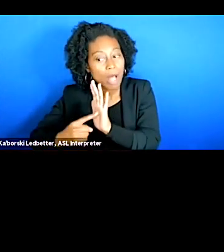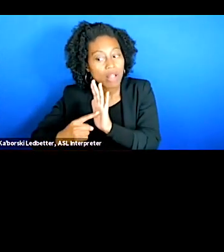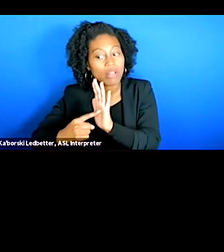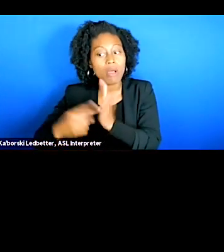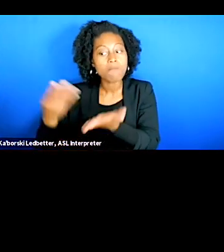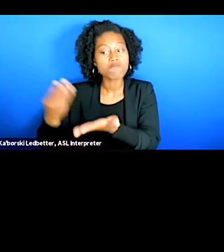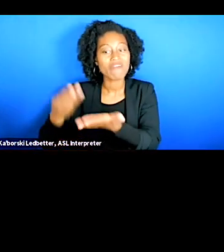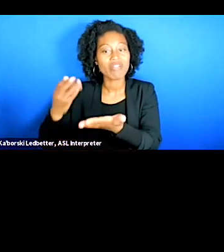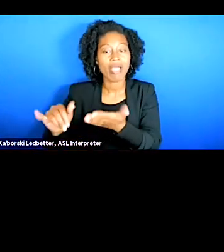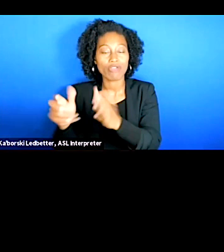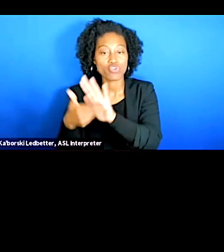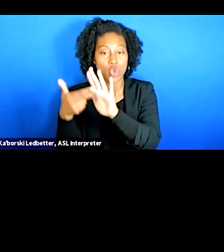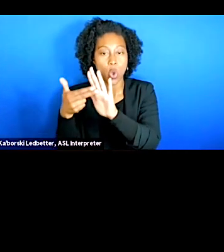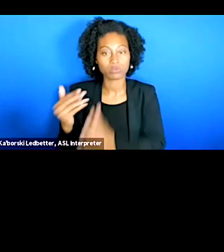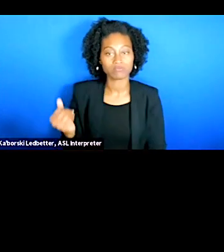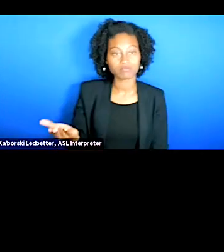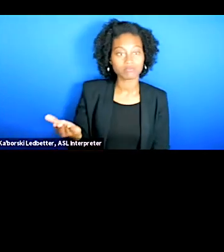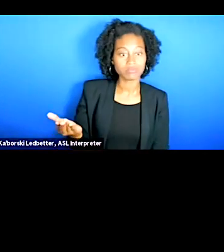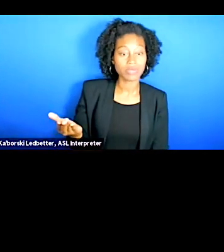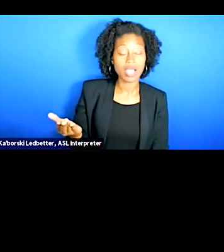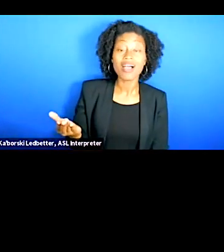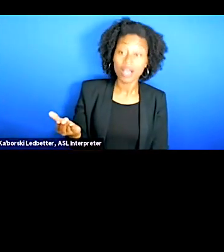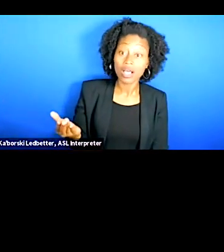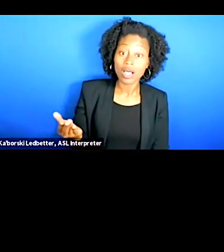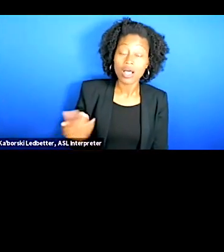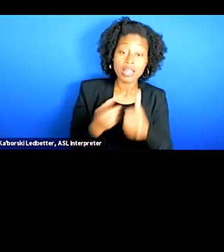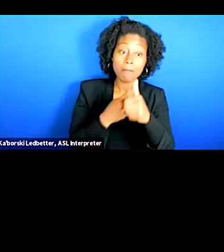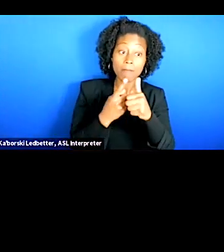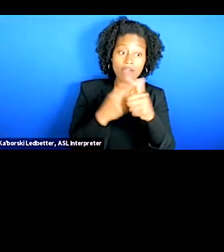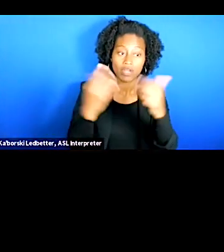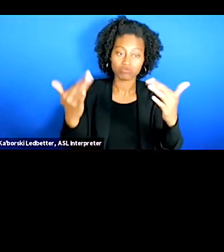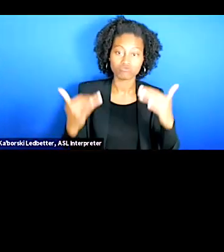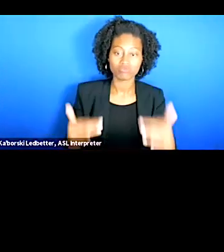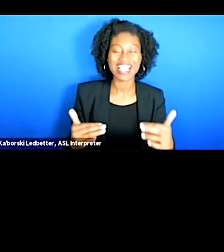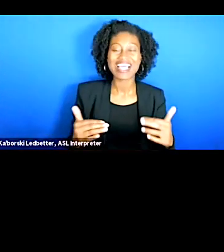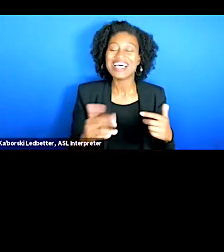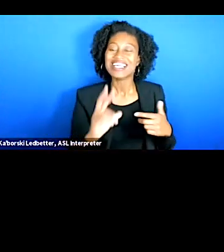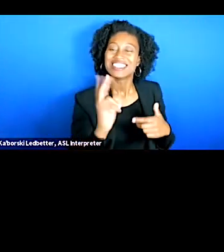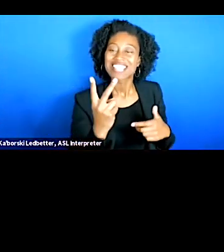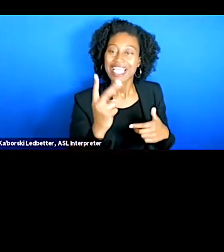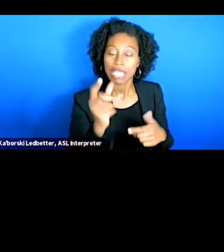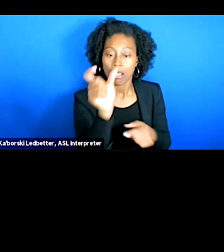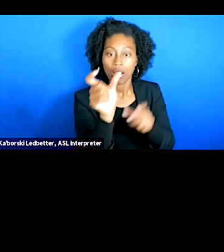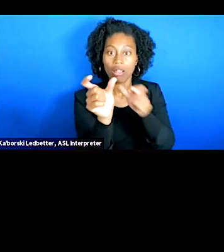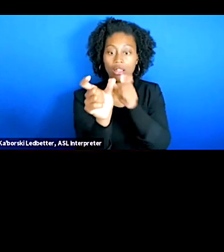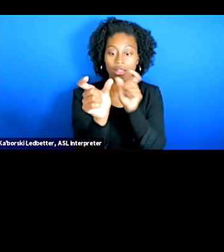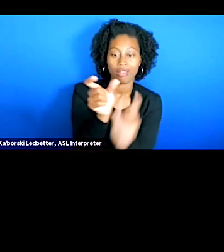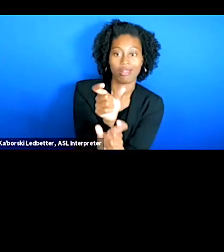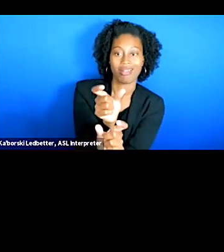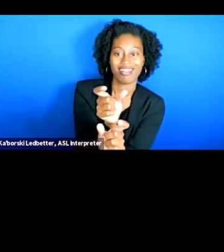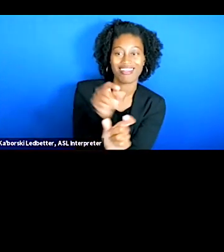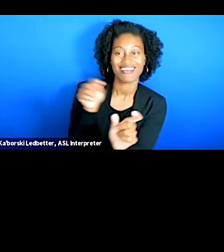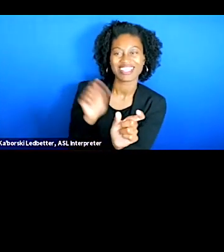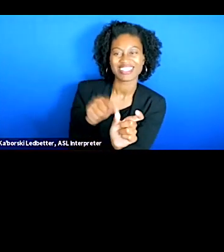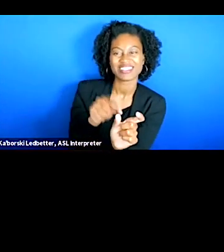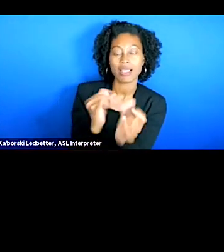code. This primary code is then followed by a secondary code, isolation,